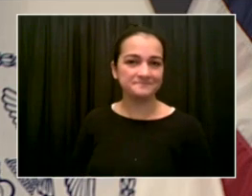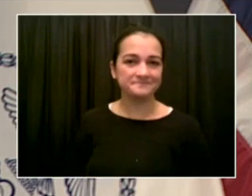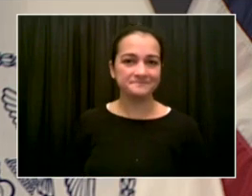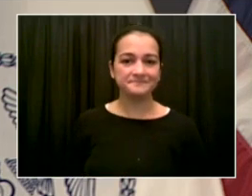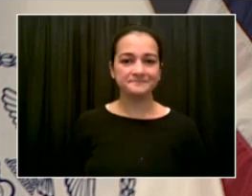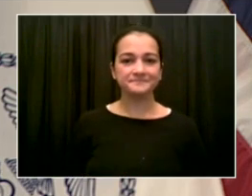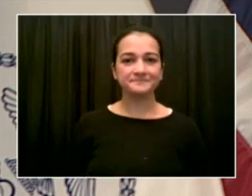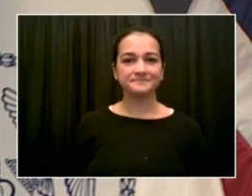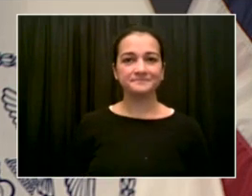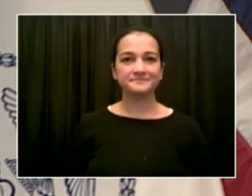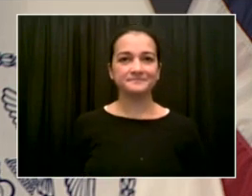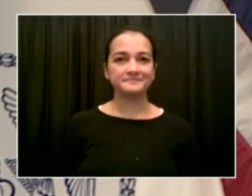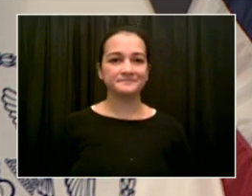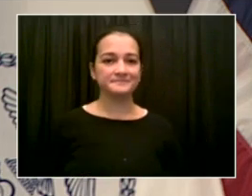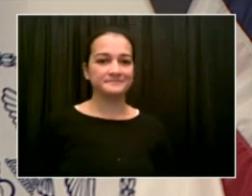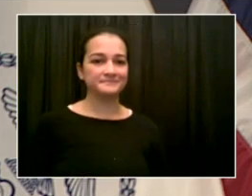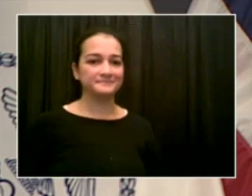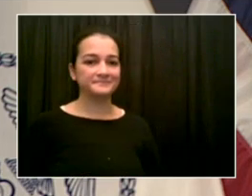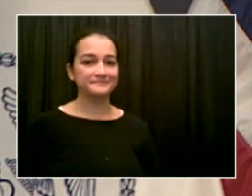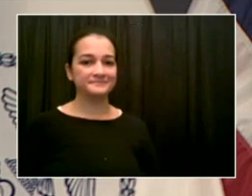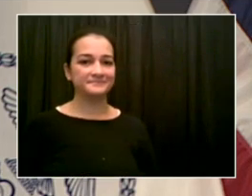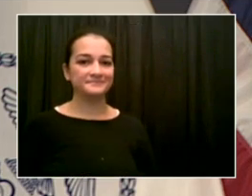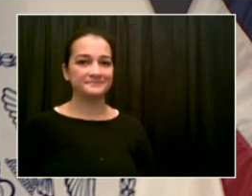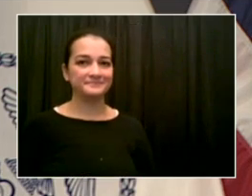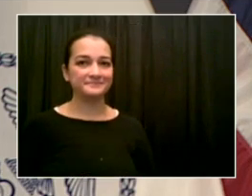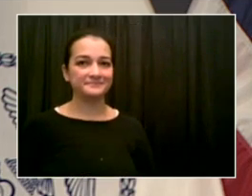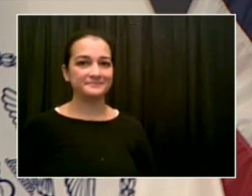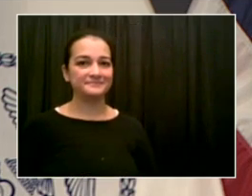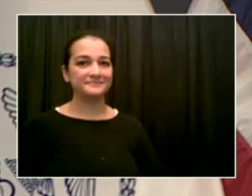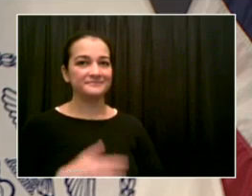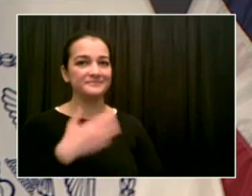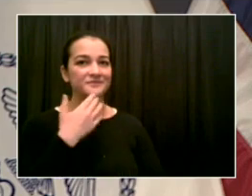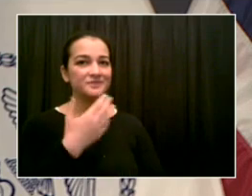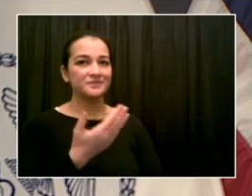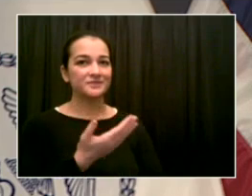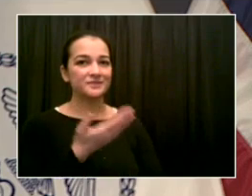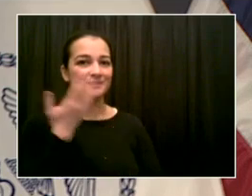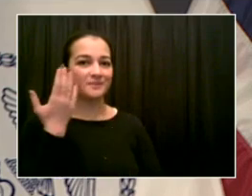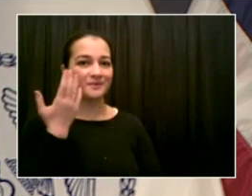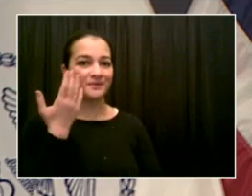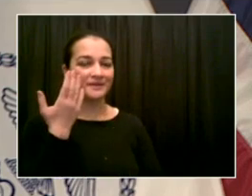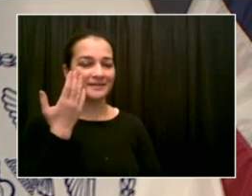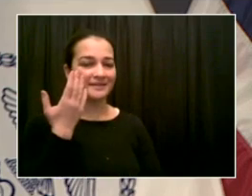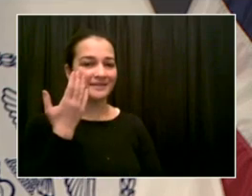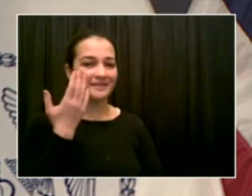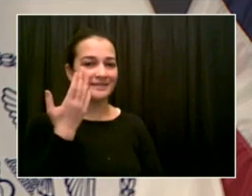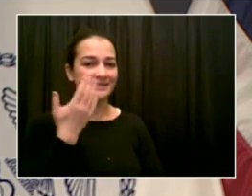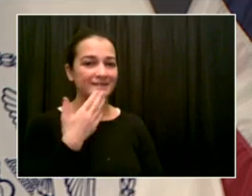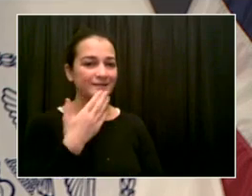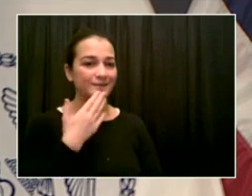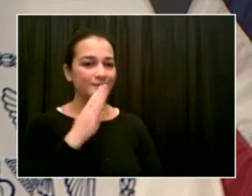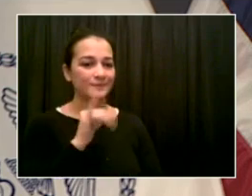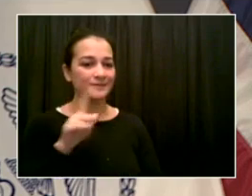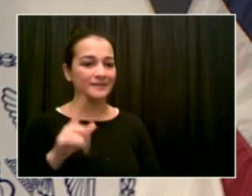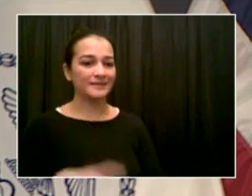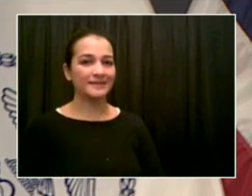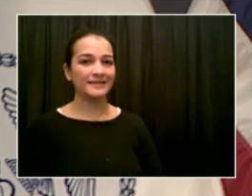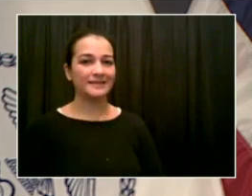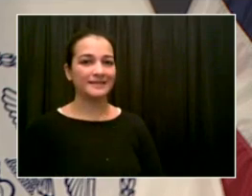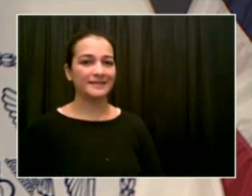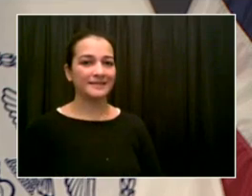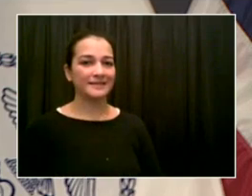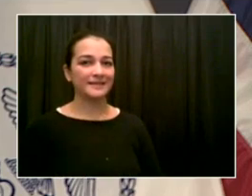Good morning. There you go. Thank you, Bill. Good morning. I am so pleased that